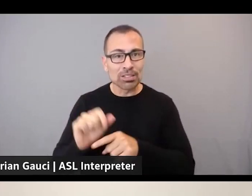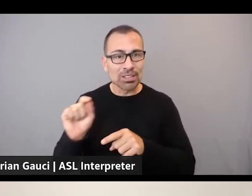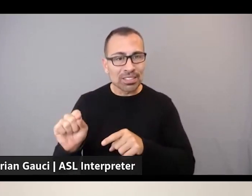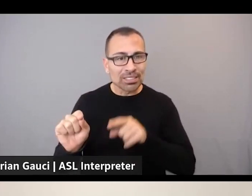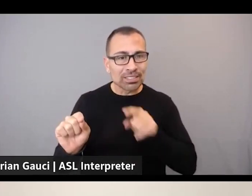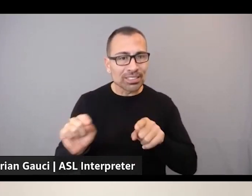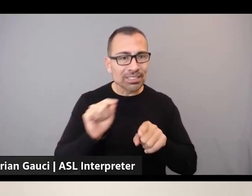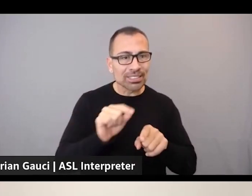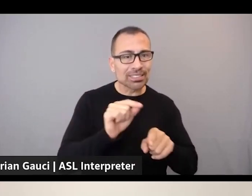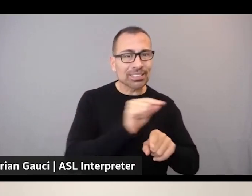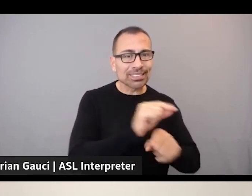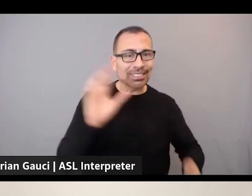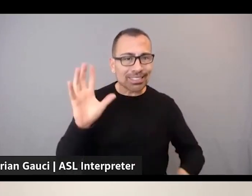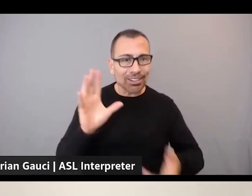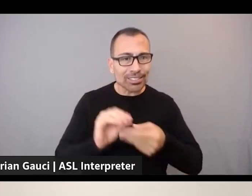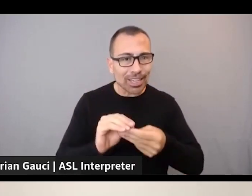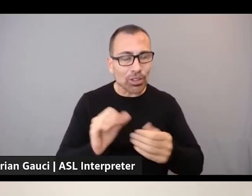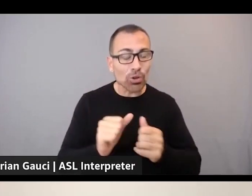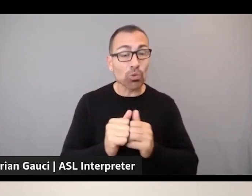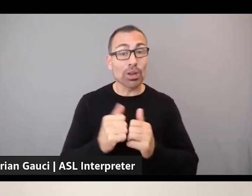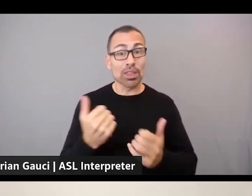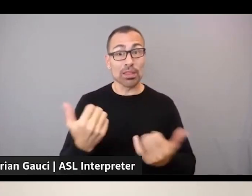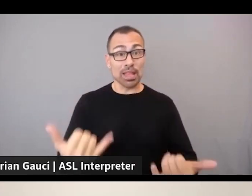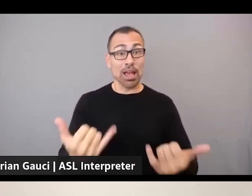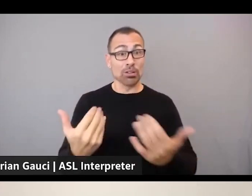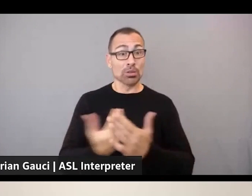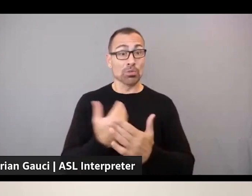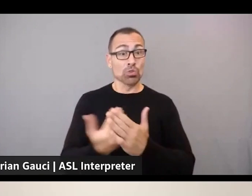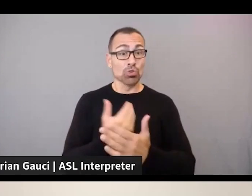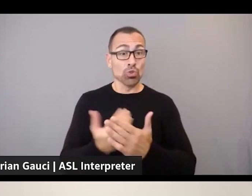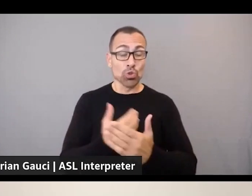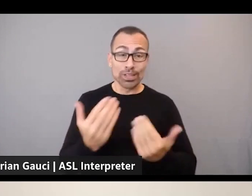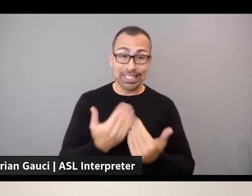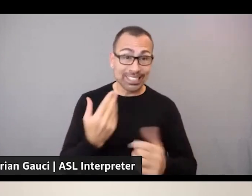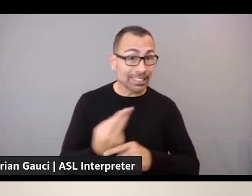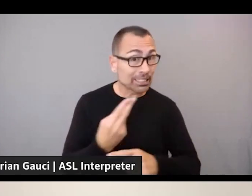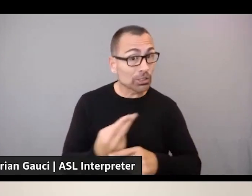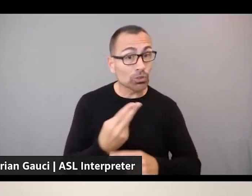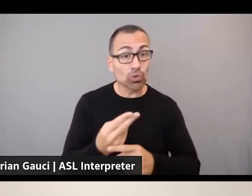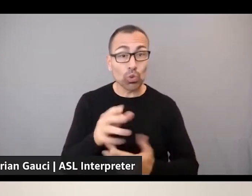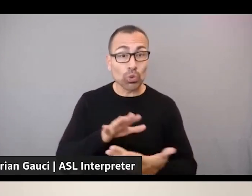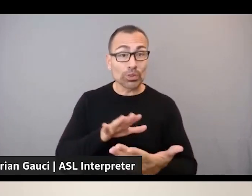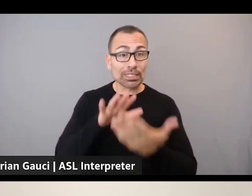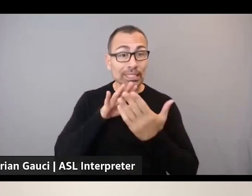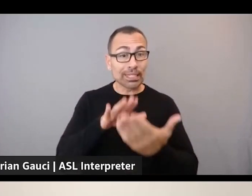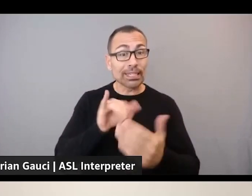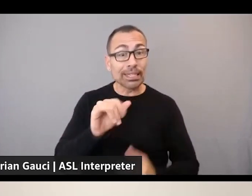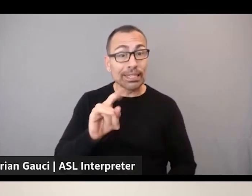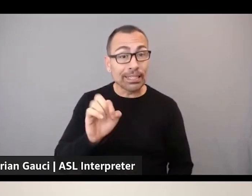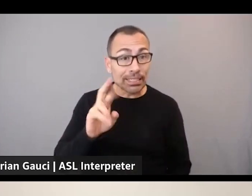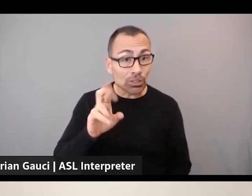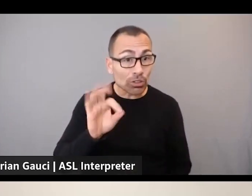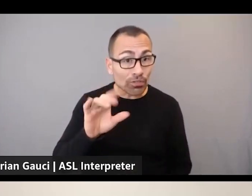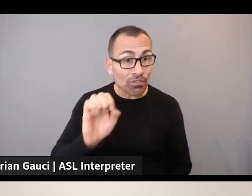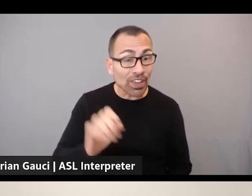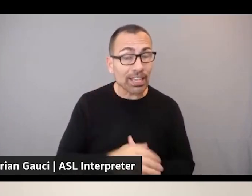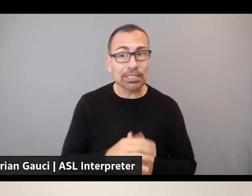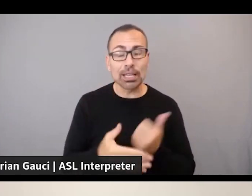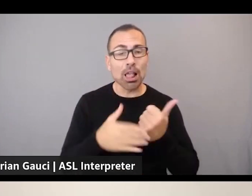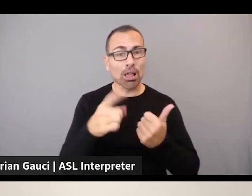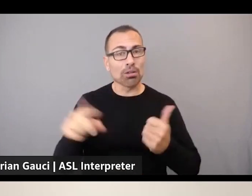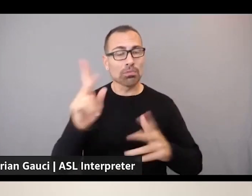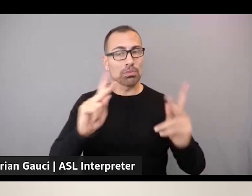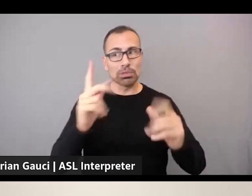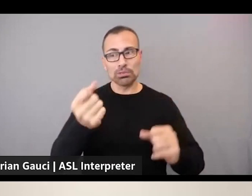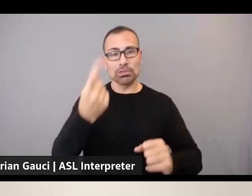to use interfaces, has really made folks understand how powerful this is and help them think a little differently about all the things that AI can